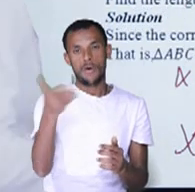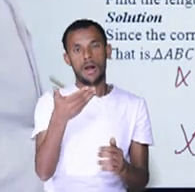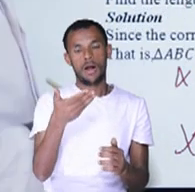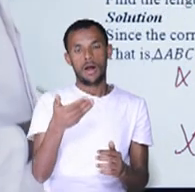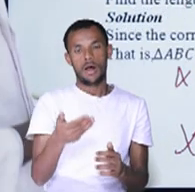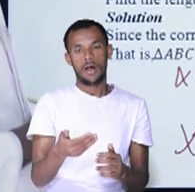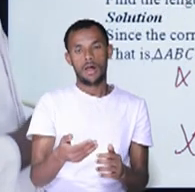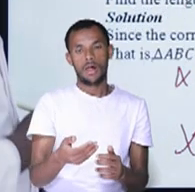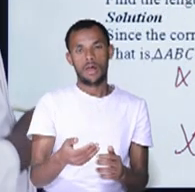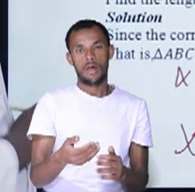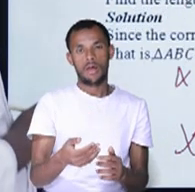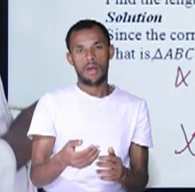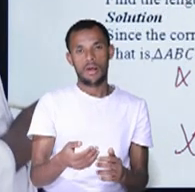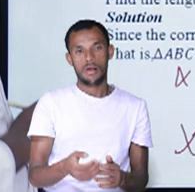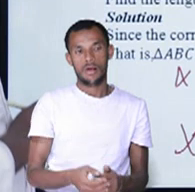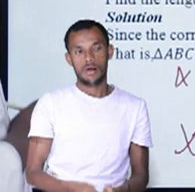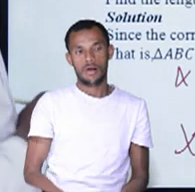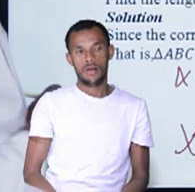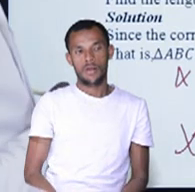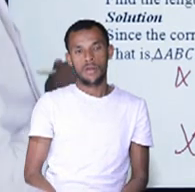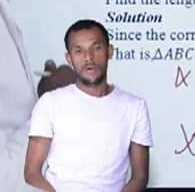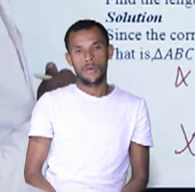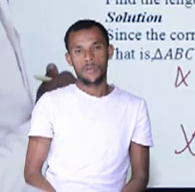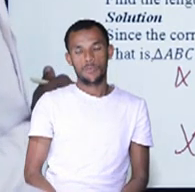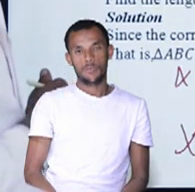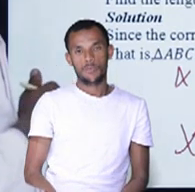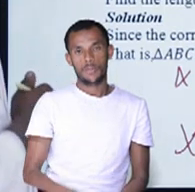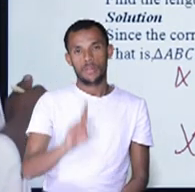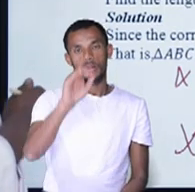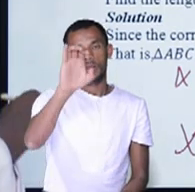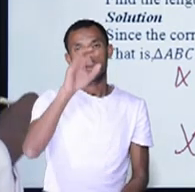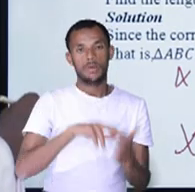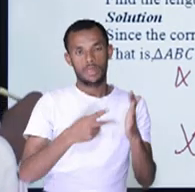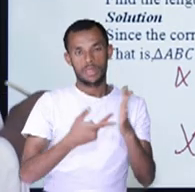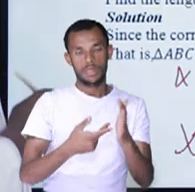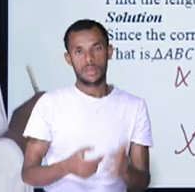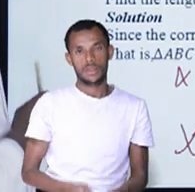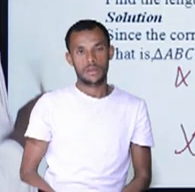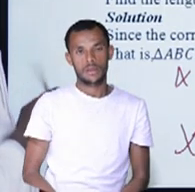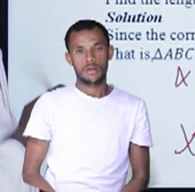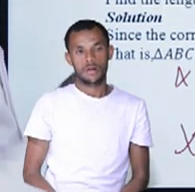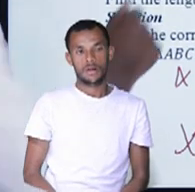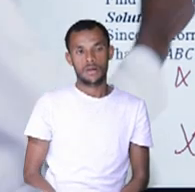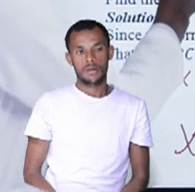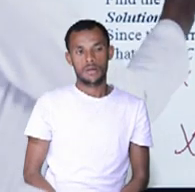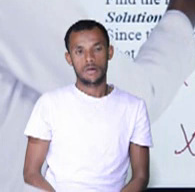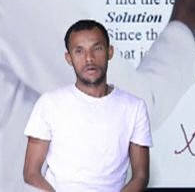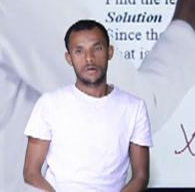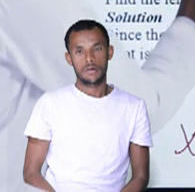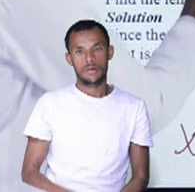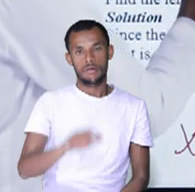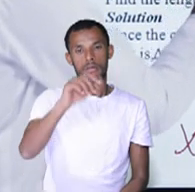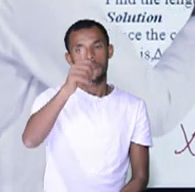over 4 centimeter over. And what is DE? DE meaning that's